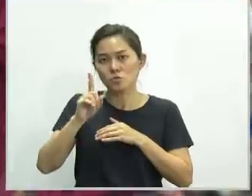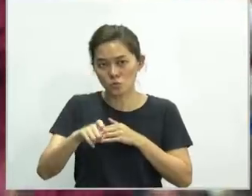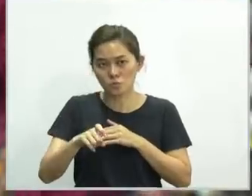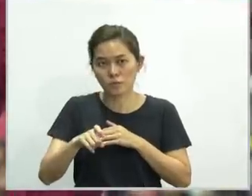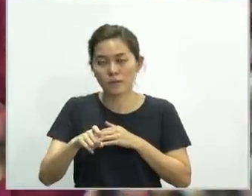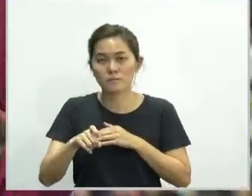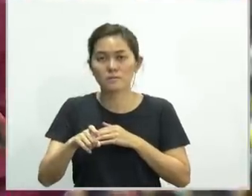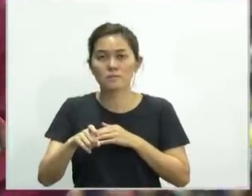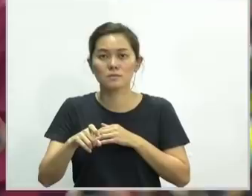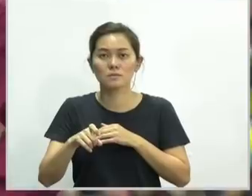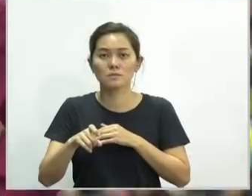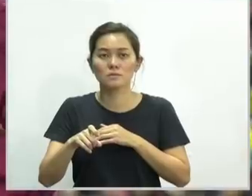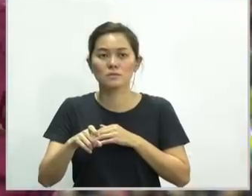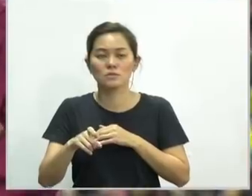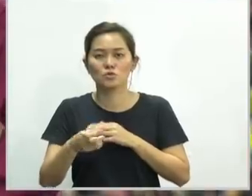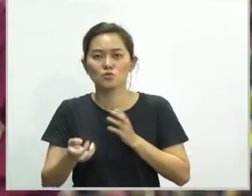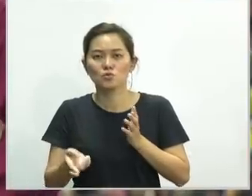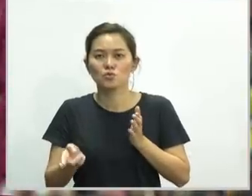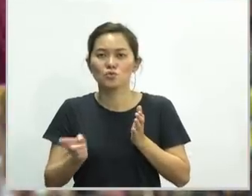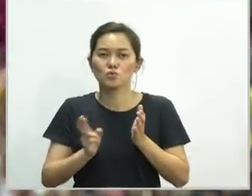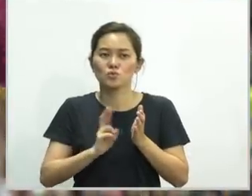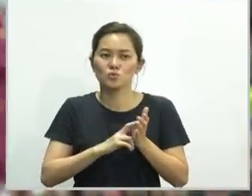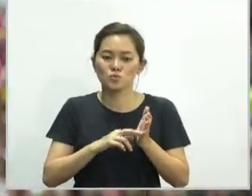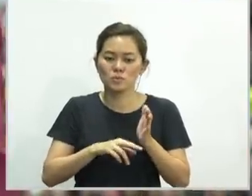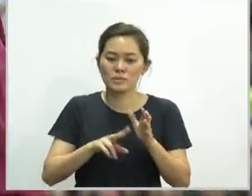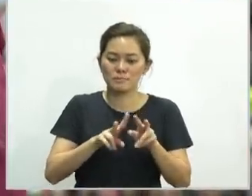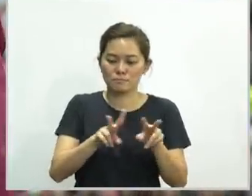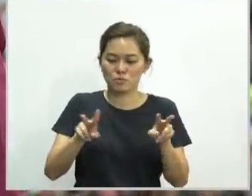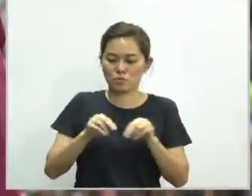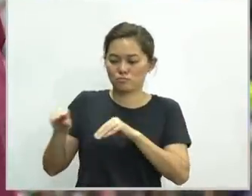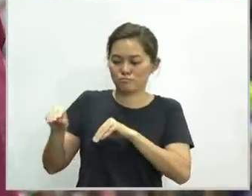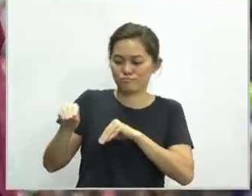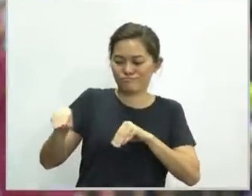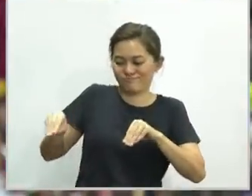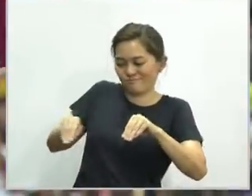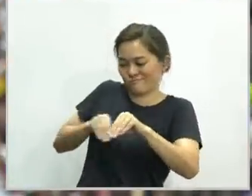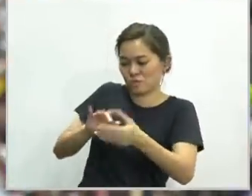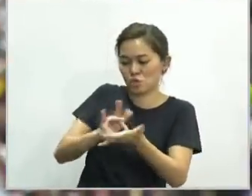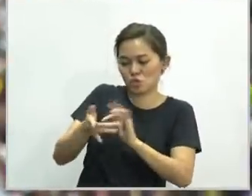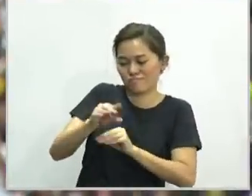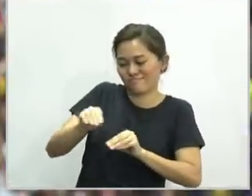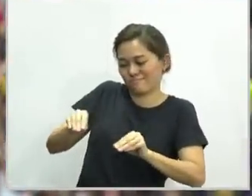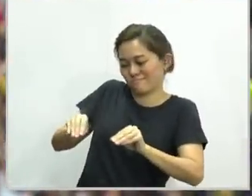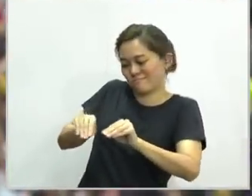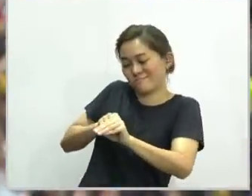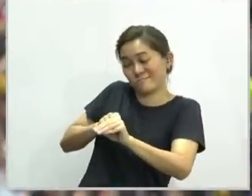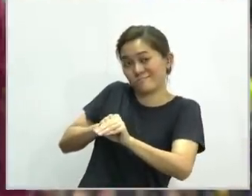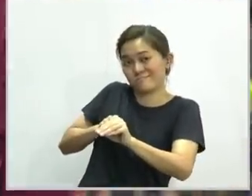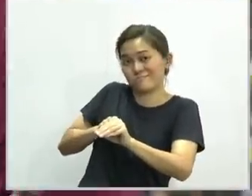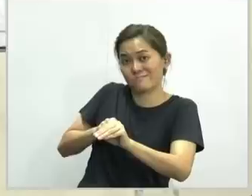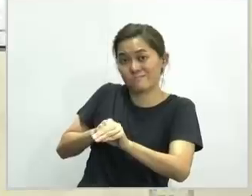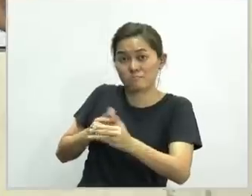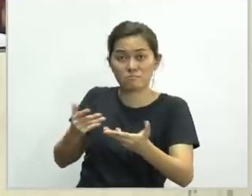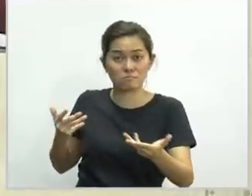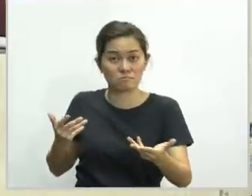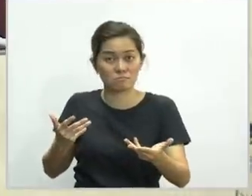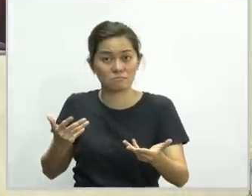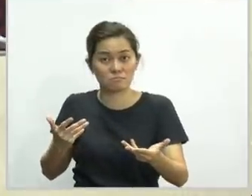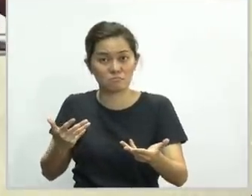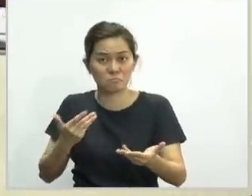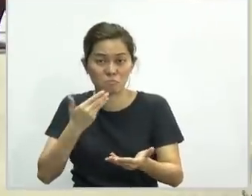relocate, reposition Jesus. What better place to do